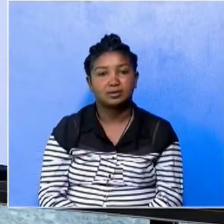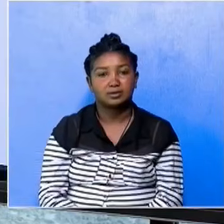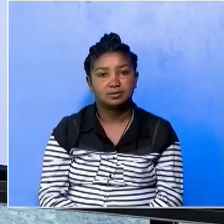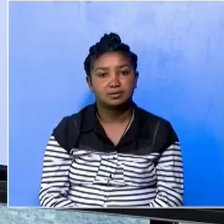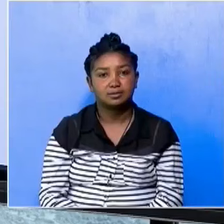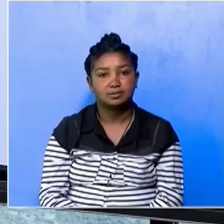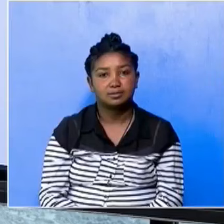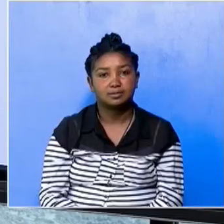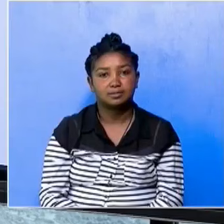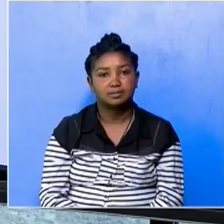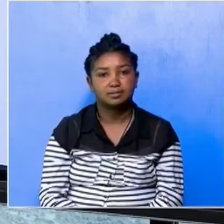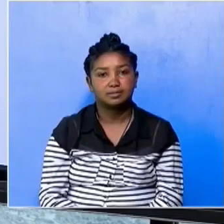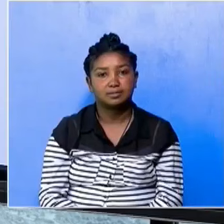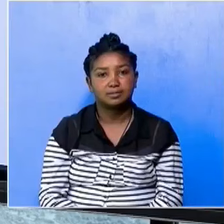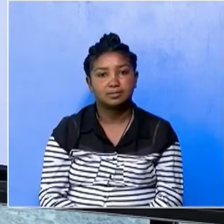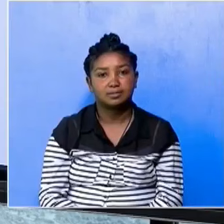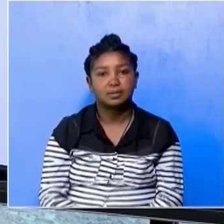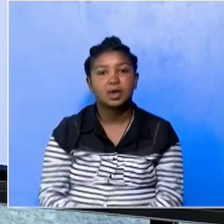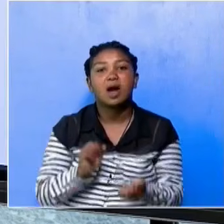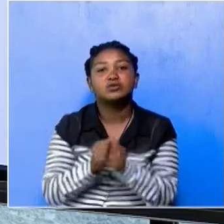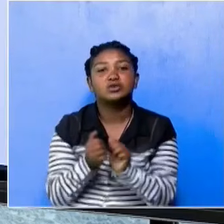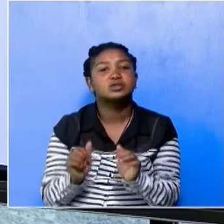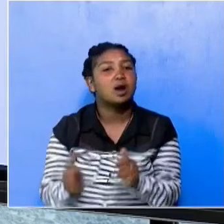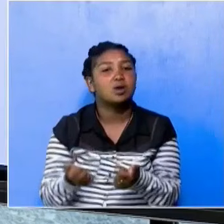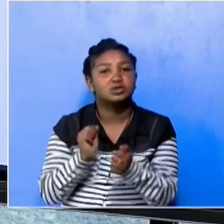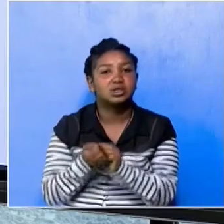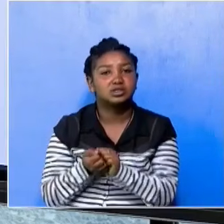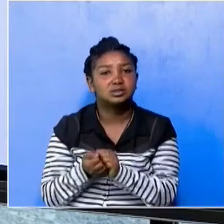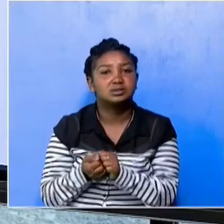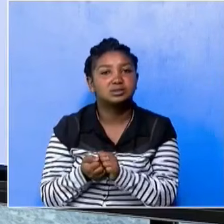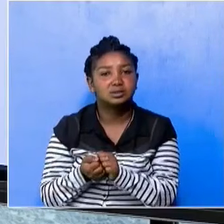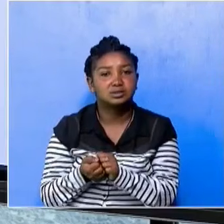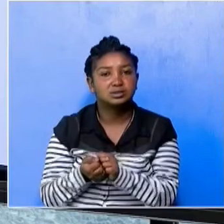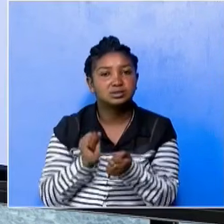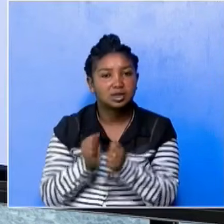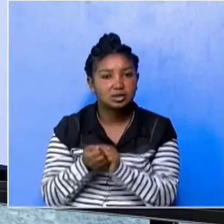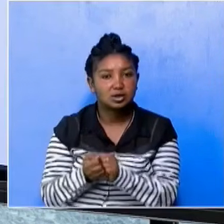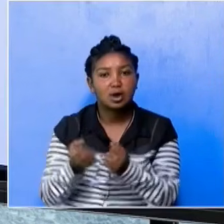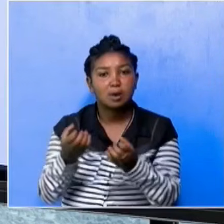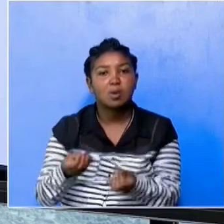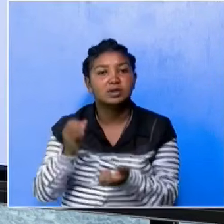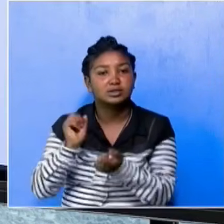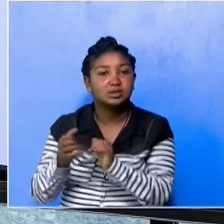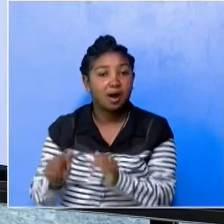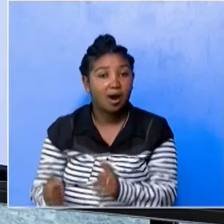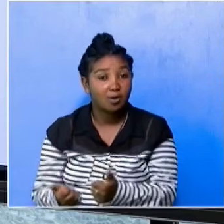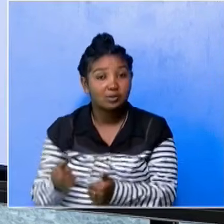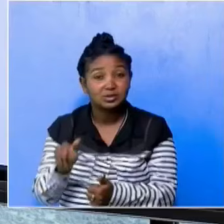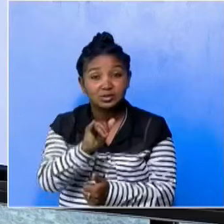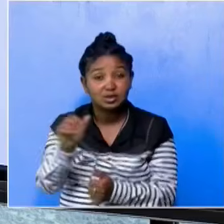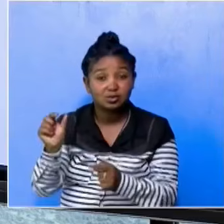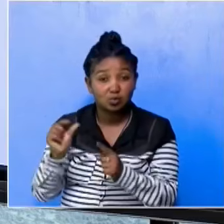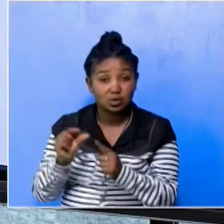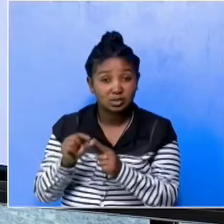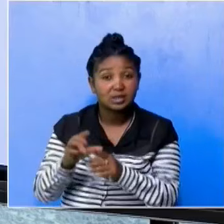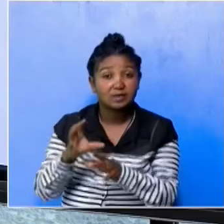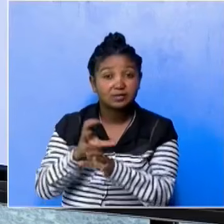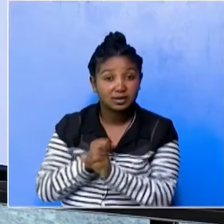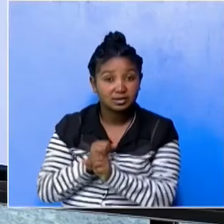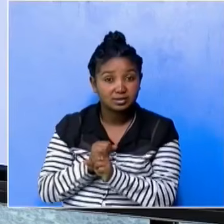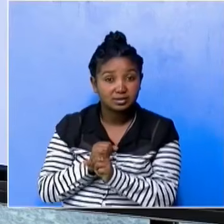Yes? How can we turn this one into their plural forms? Such words takes